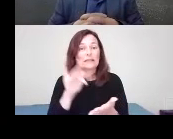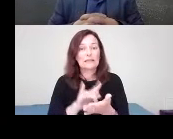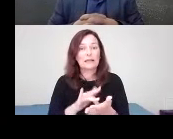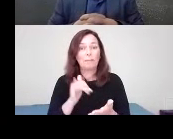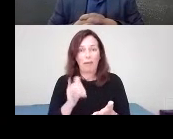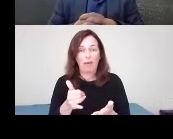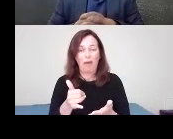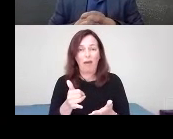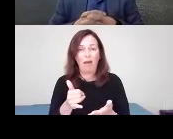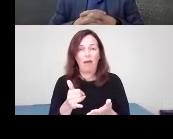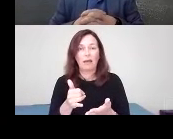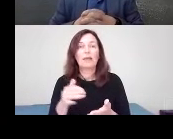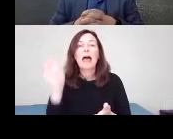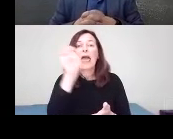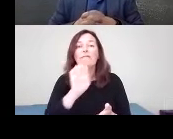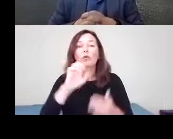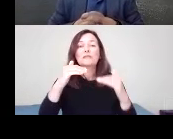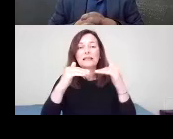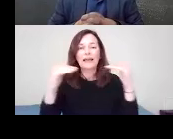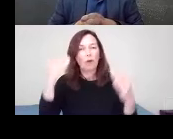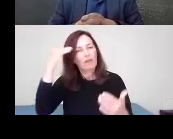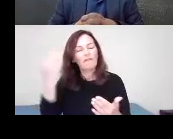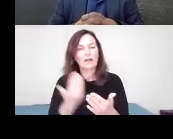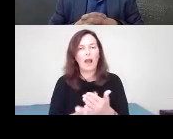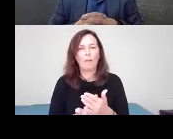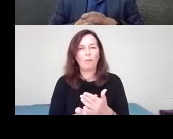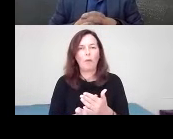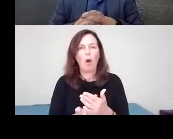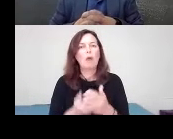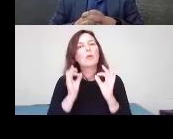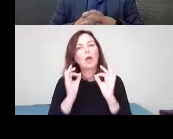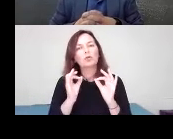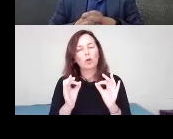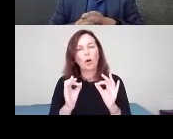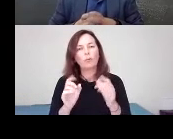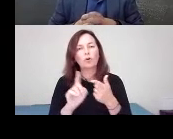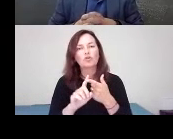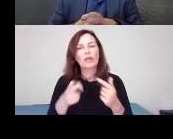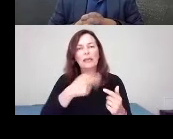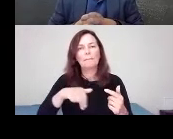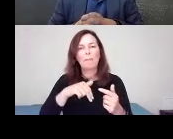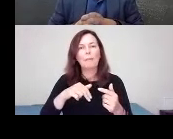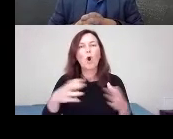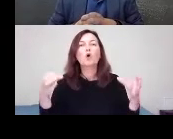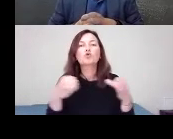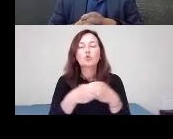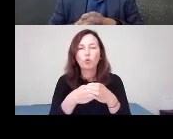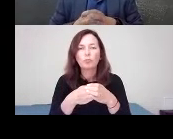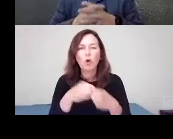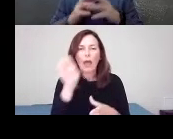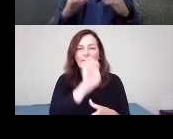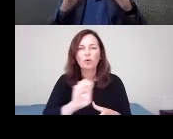it would be really good to have the pan-European strategy for this CD 4.7 to really